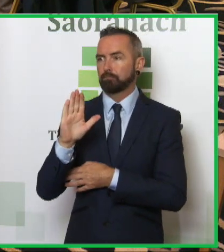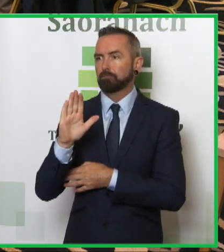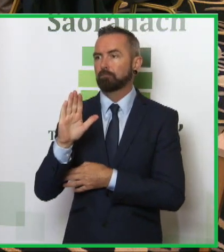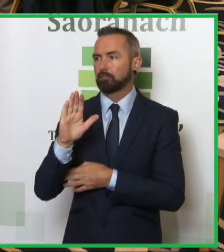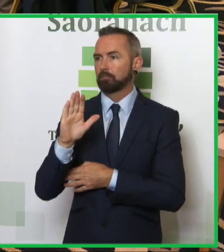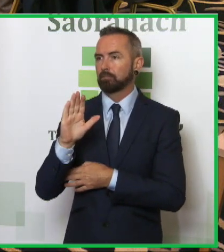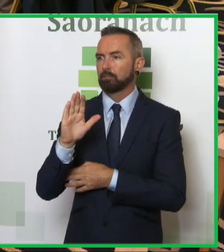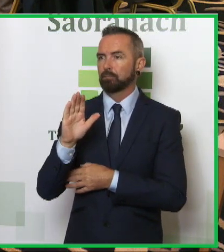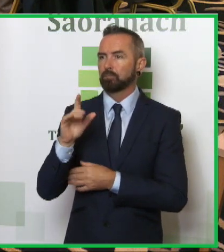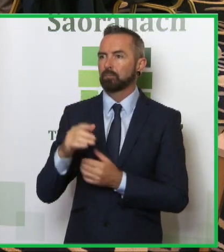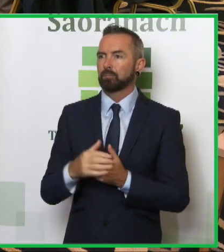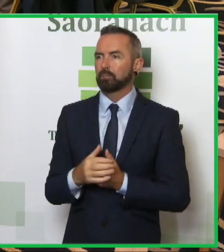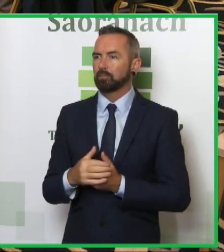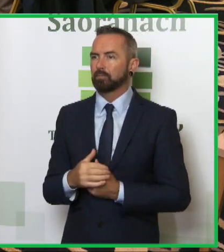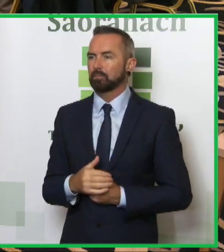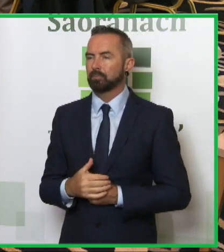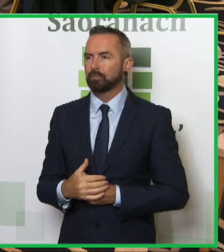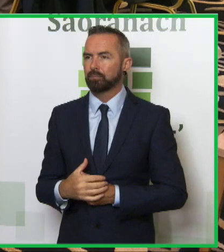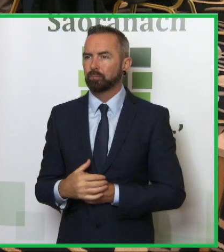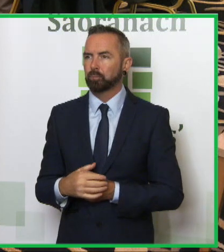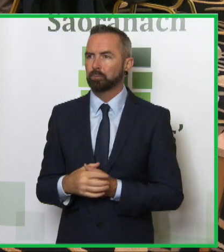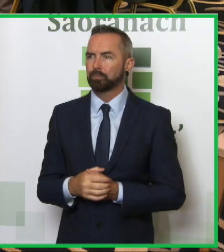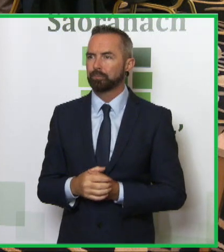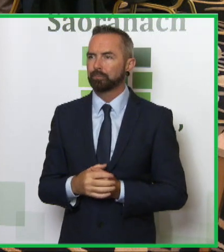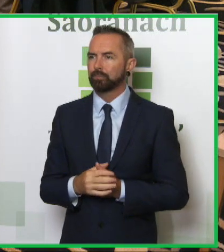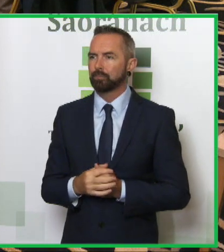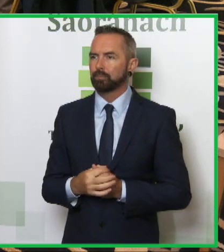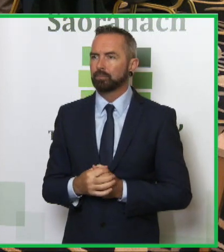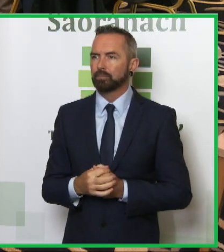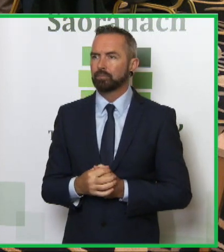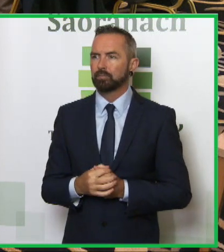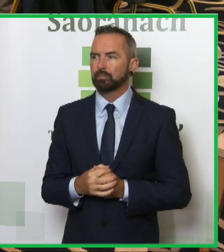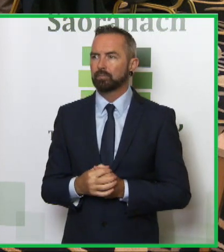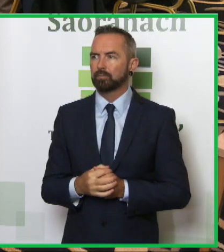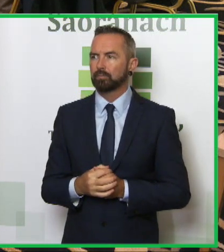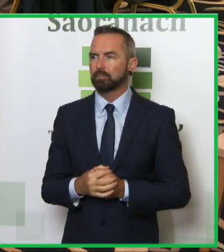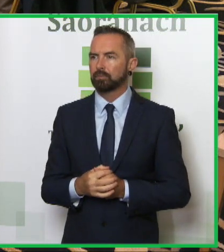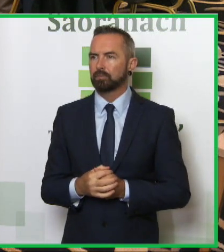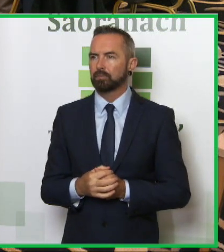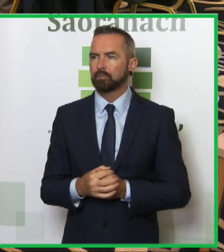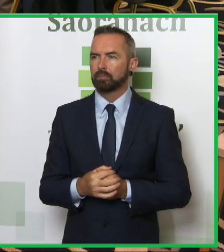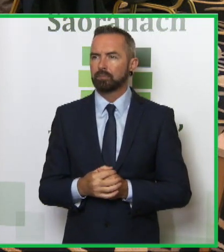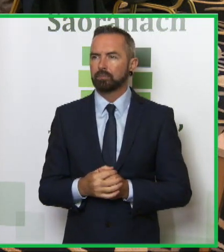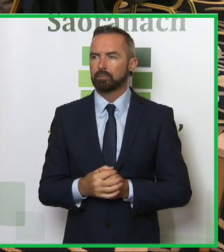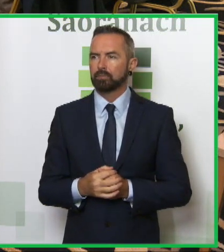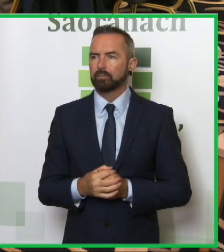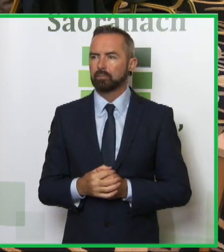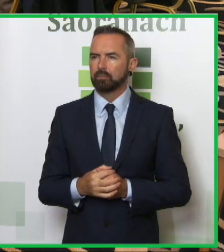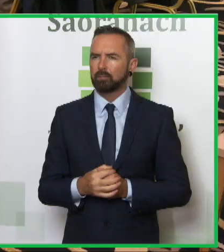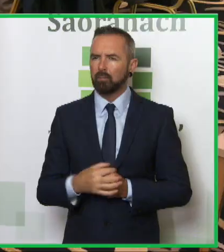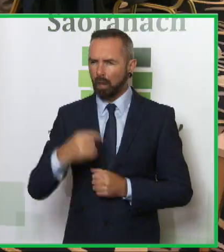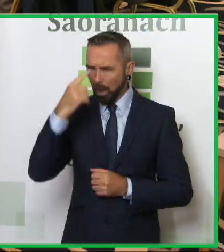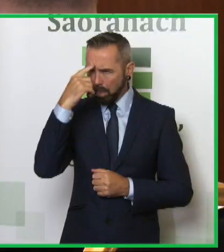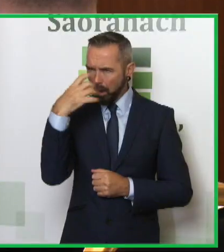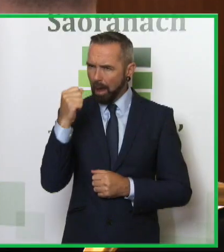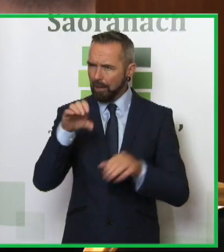Barry, sorry, just get your mic, Barry, 1 second. Just as a way of classing these, is there not already a class